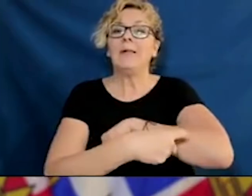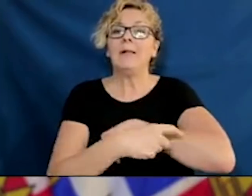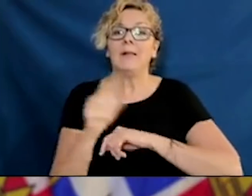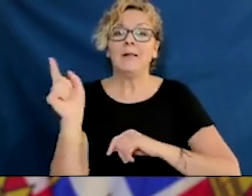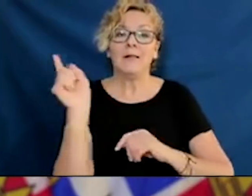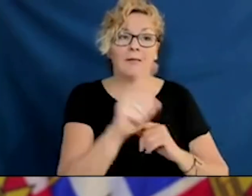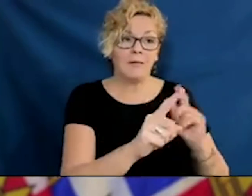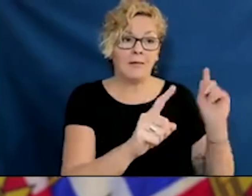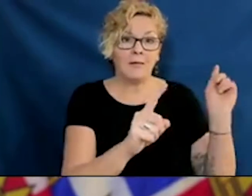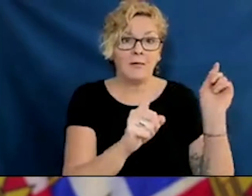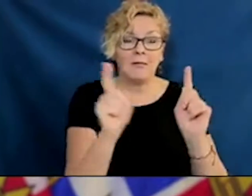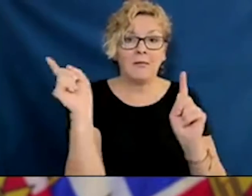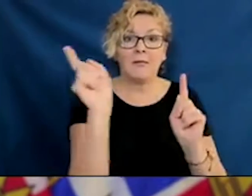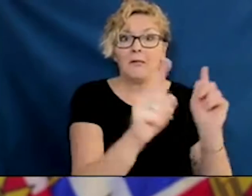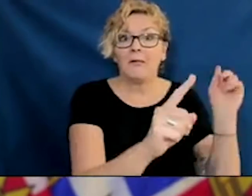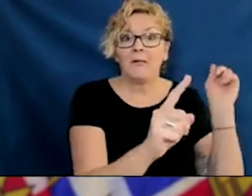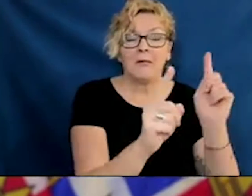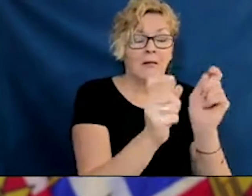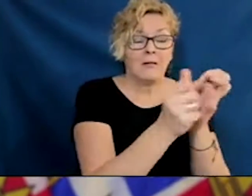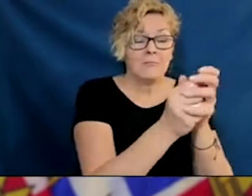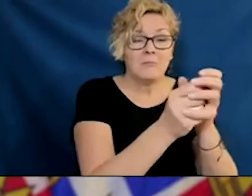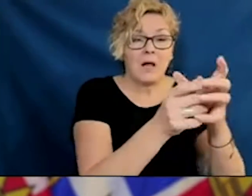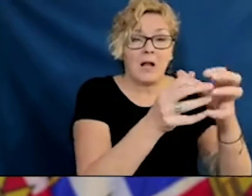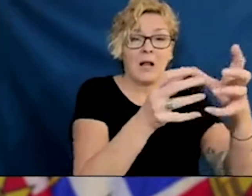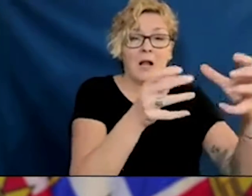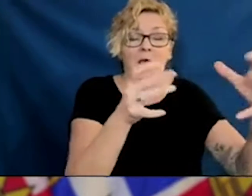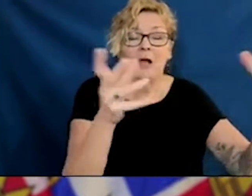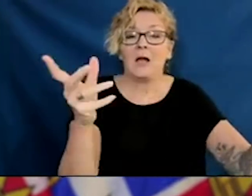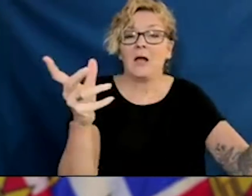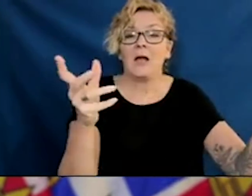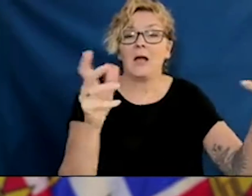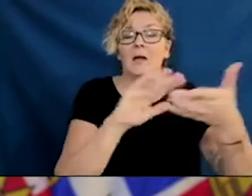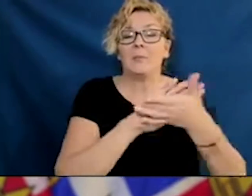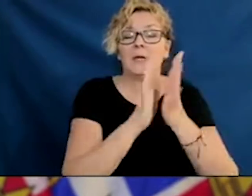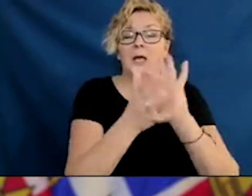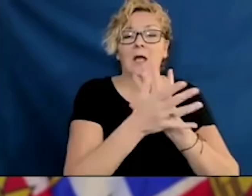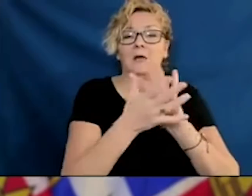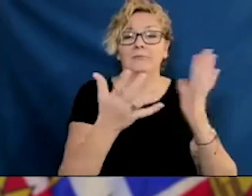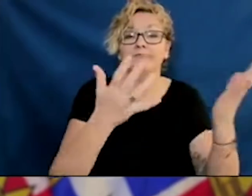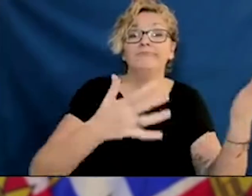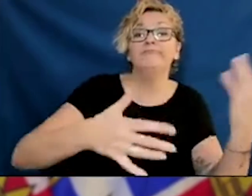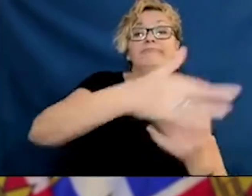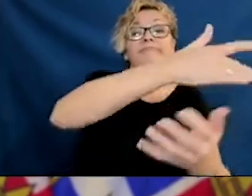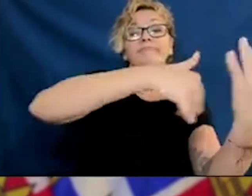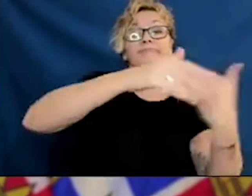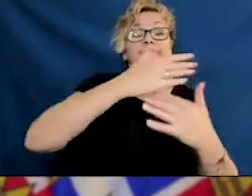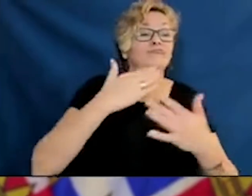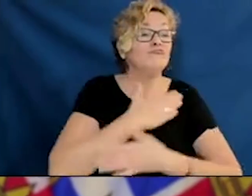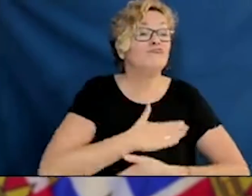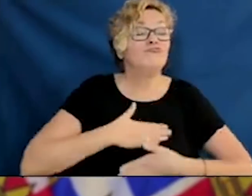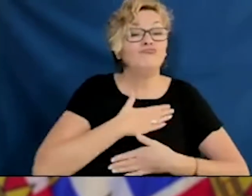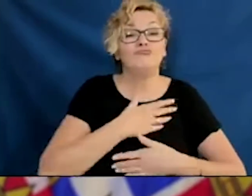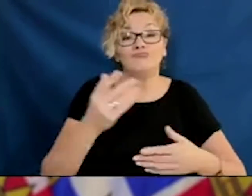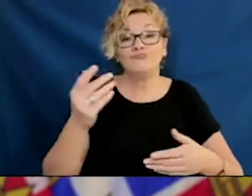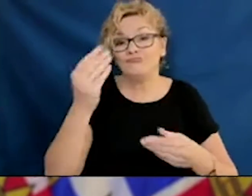know that that's where this virus can be transmitted. And we've seen that in Whistler and in other communities around the